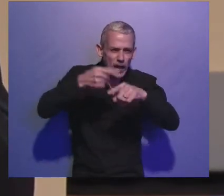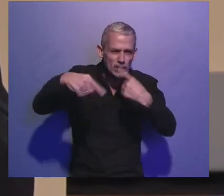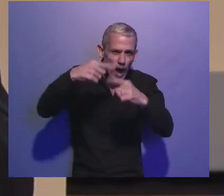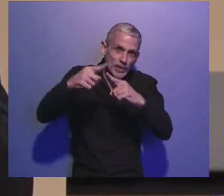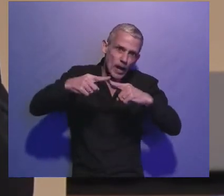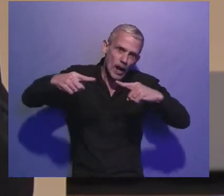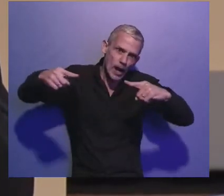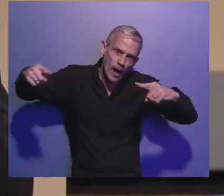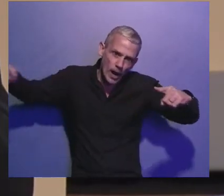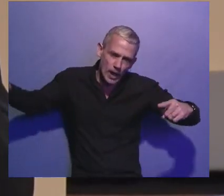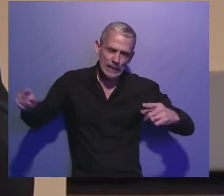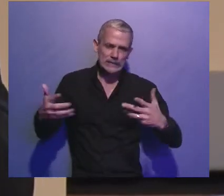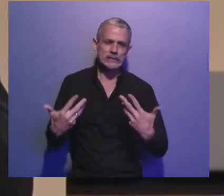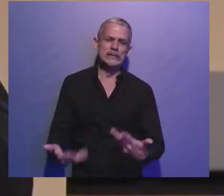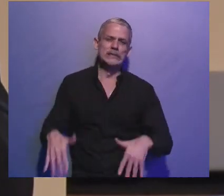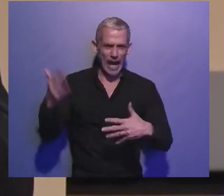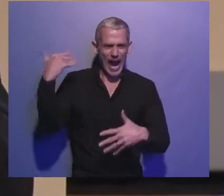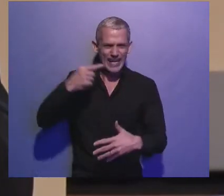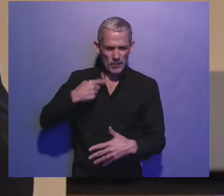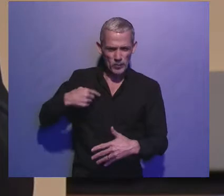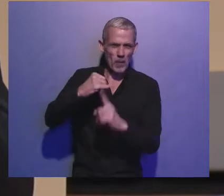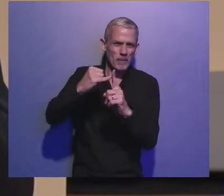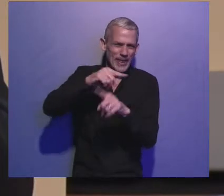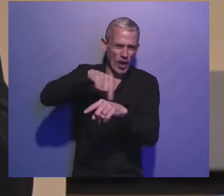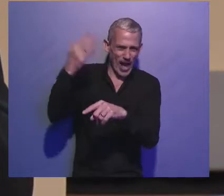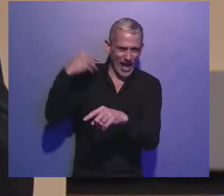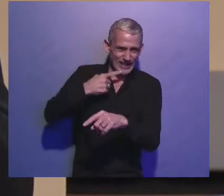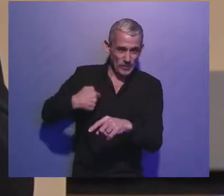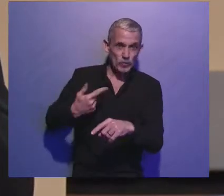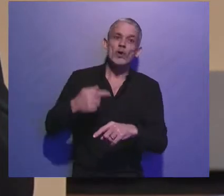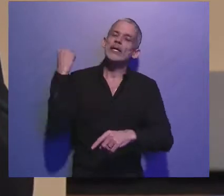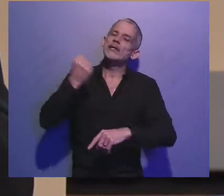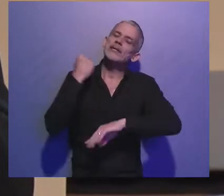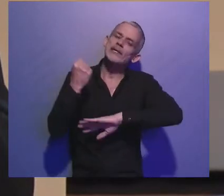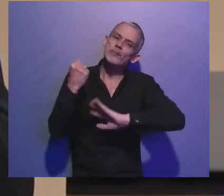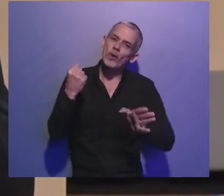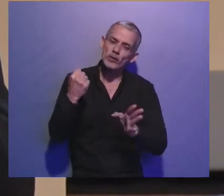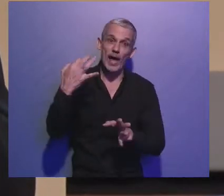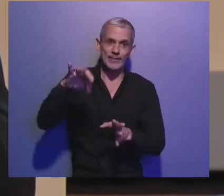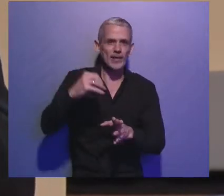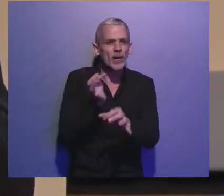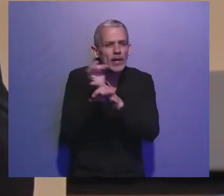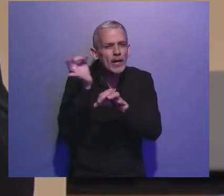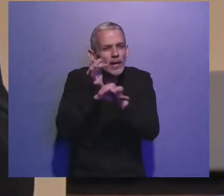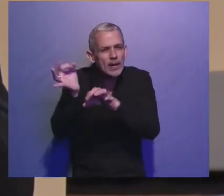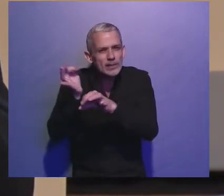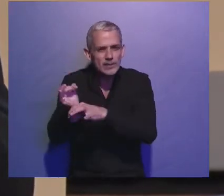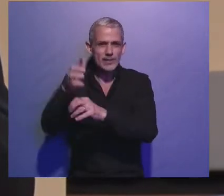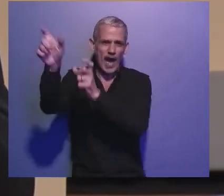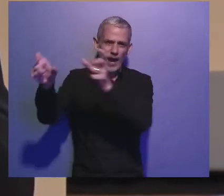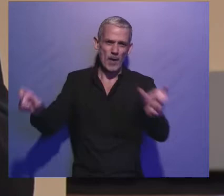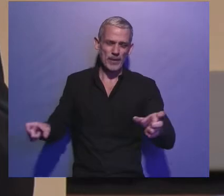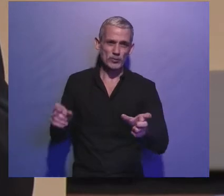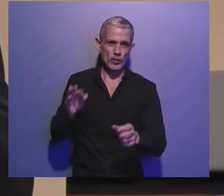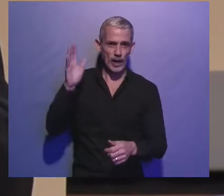tape, the mention made by the previous question, well, that is also essential. We